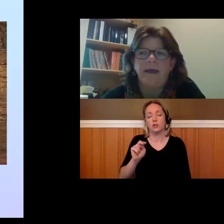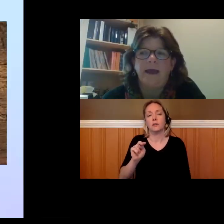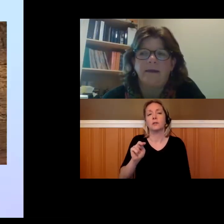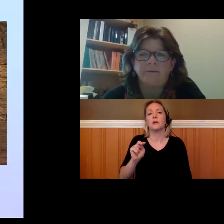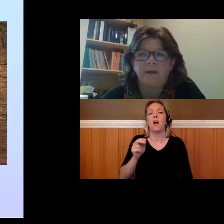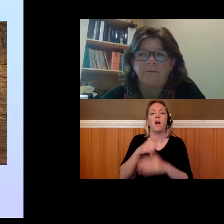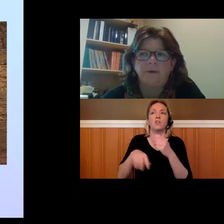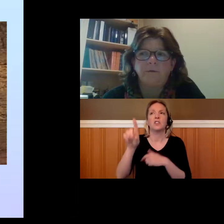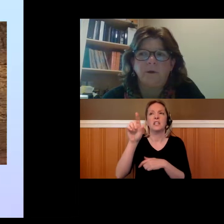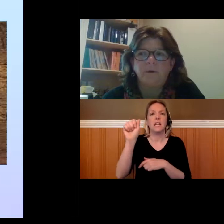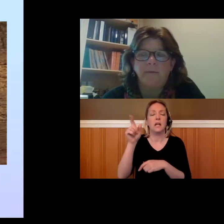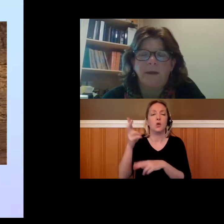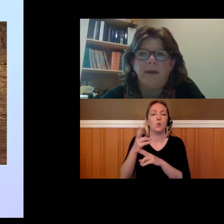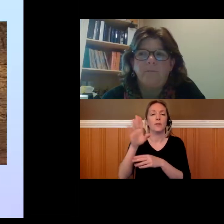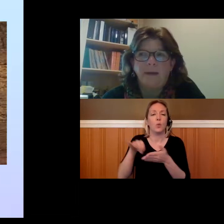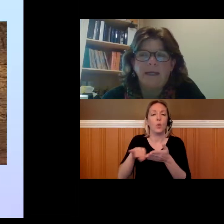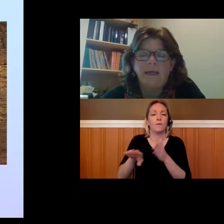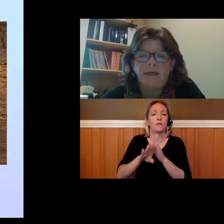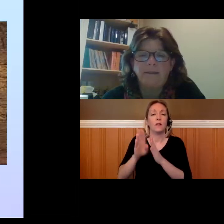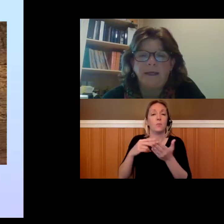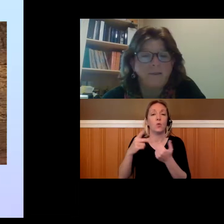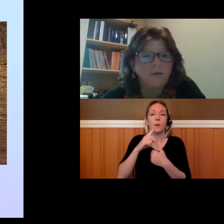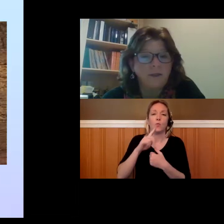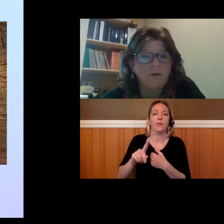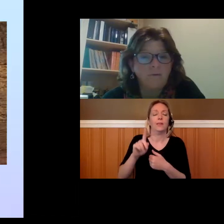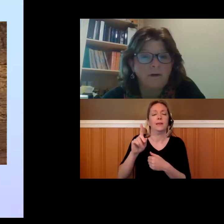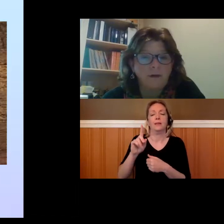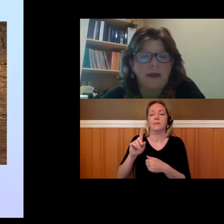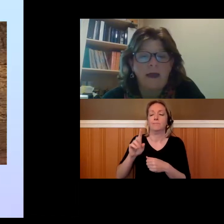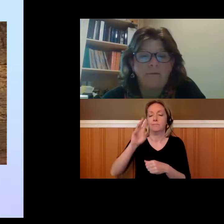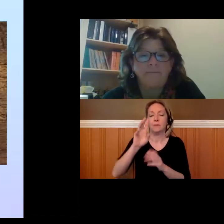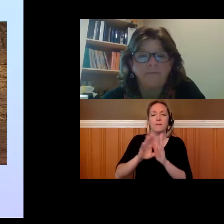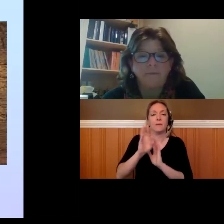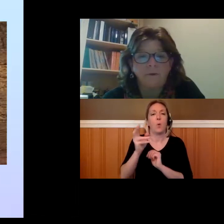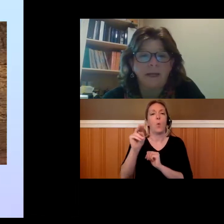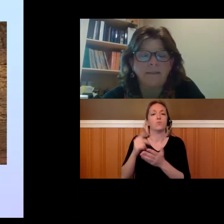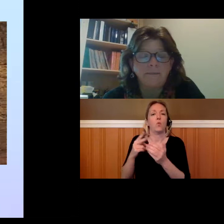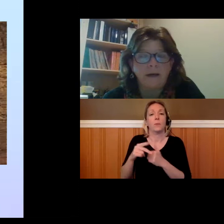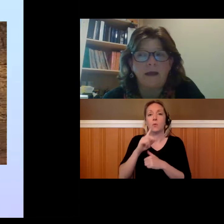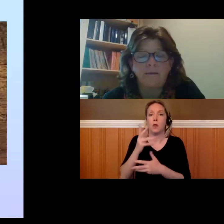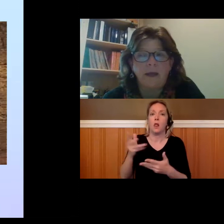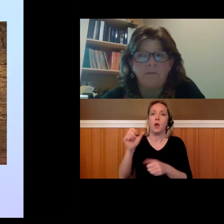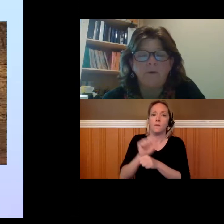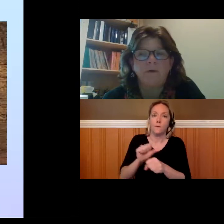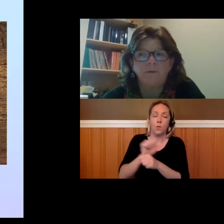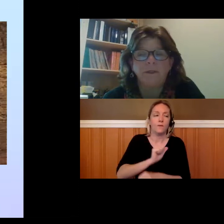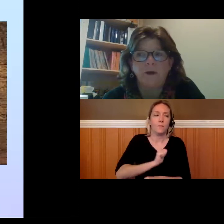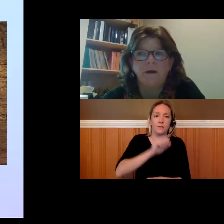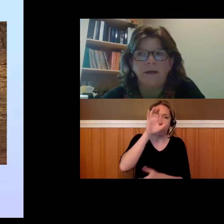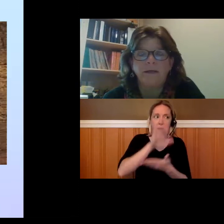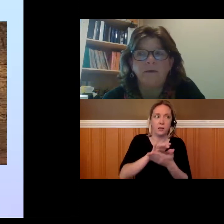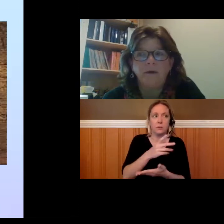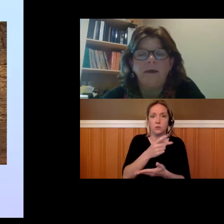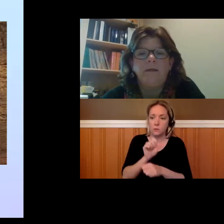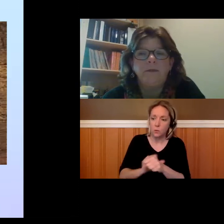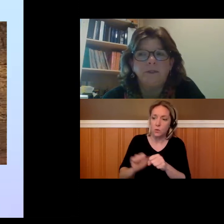program. But it took a lot of work for my husband and I, and we worked really hard. And I know there's a lot of